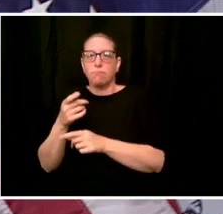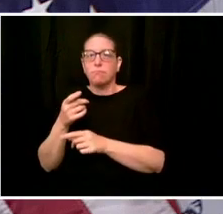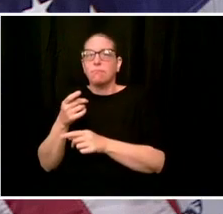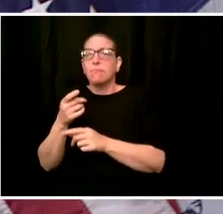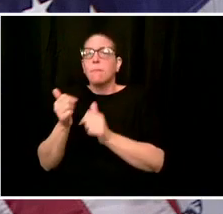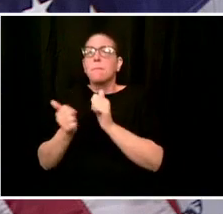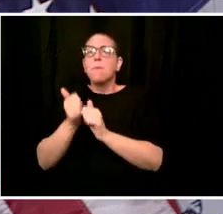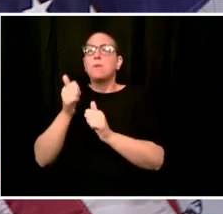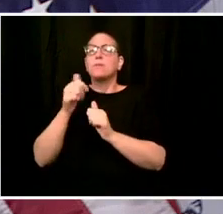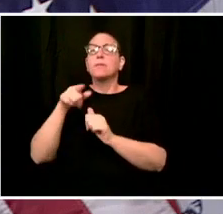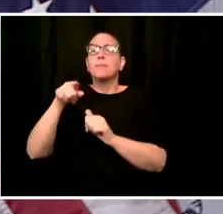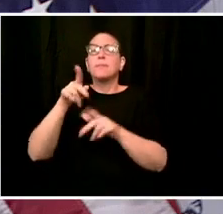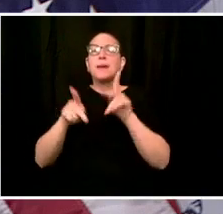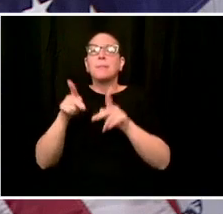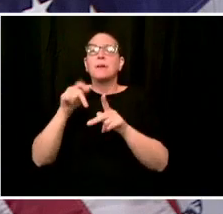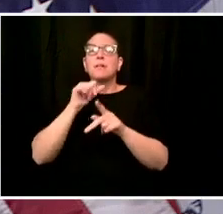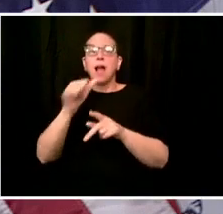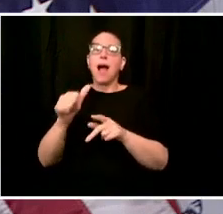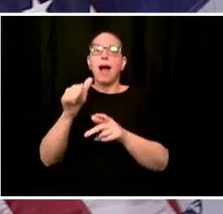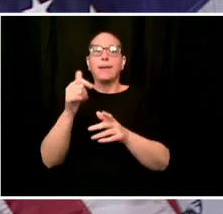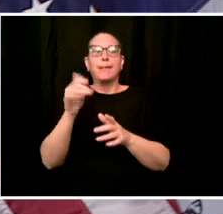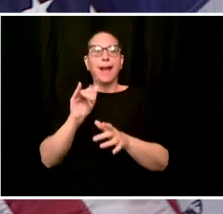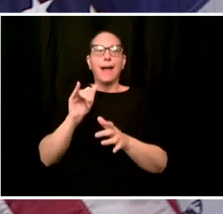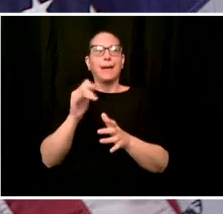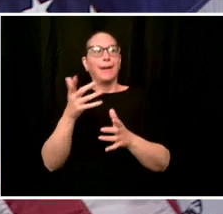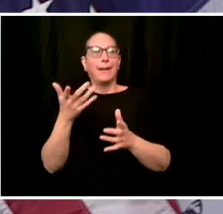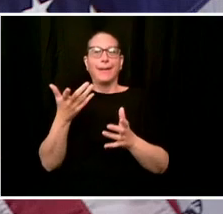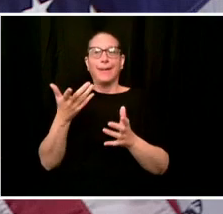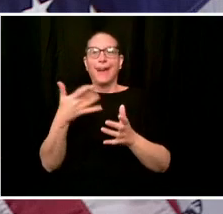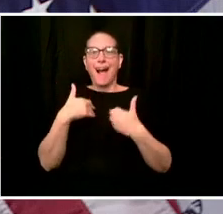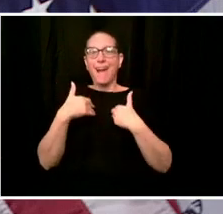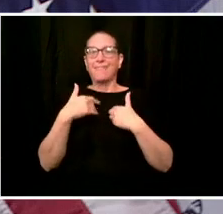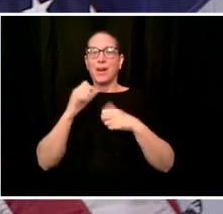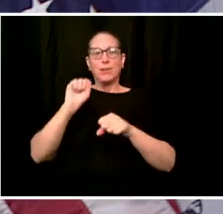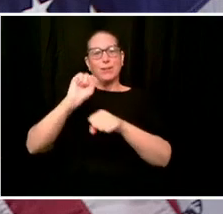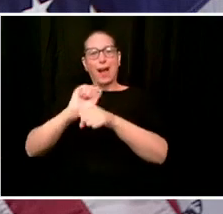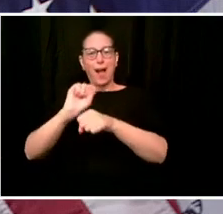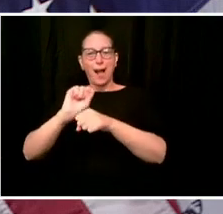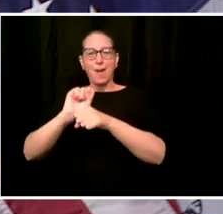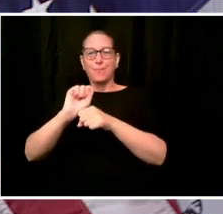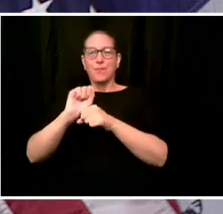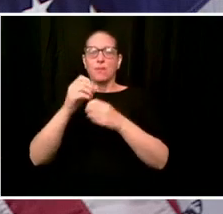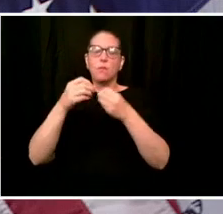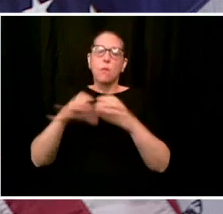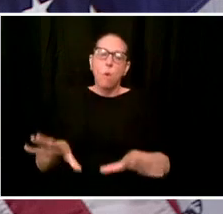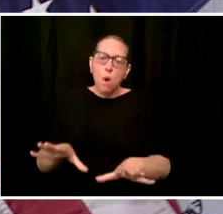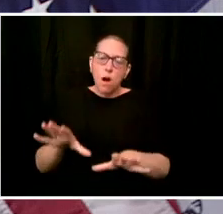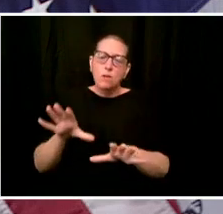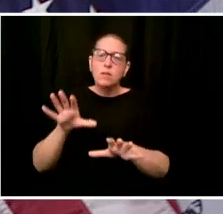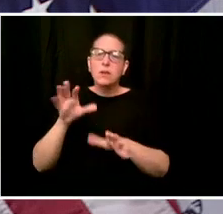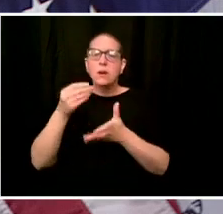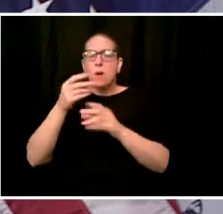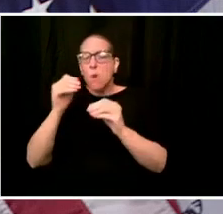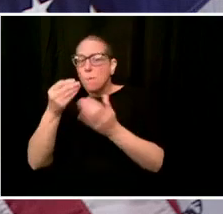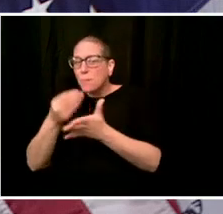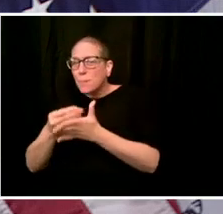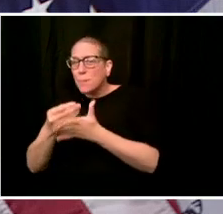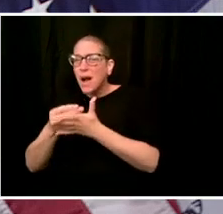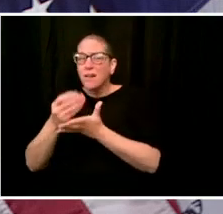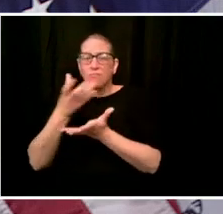up in shelter. That's more and more of the people in shelter for really economic reasons. Folks who are street homeless, permanently